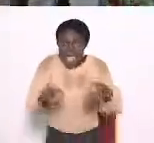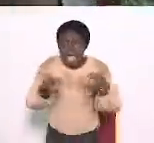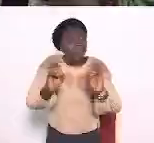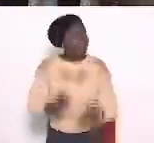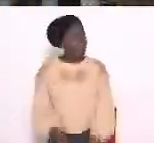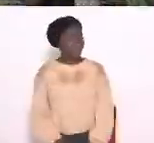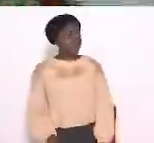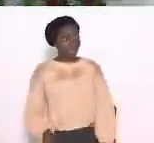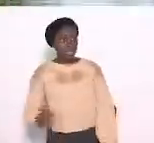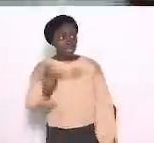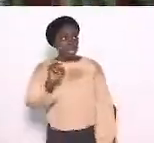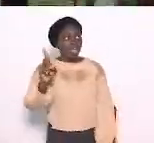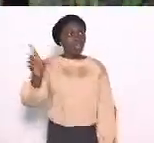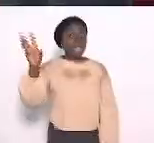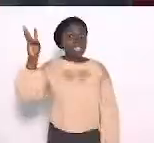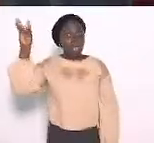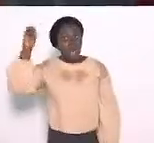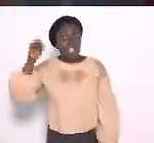haleluyaeluelu